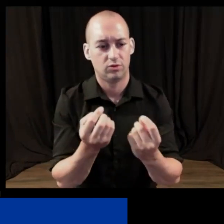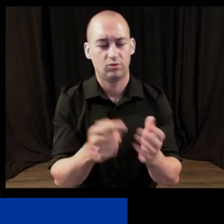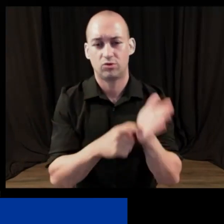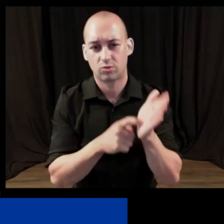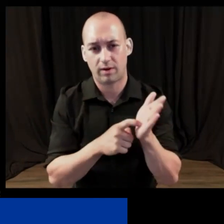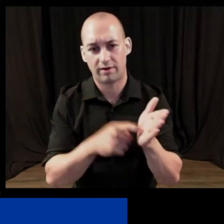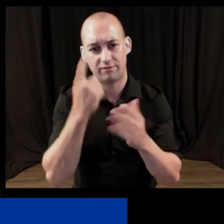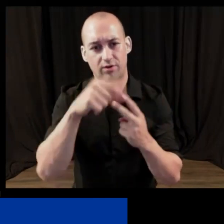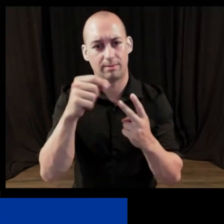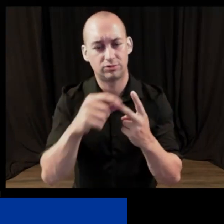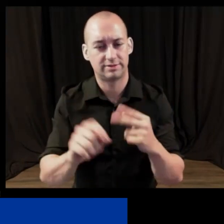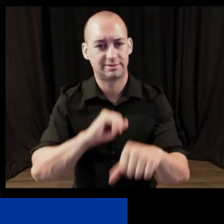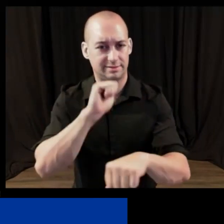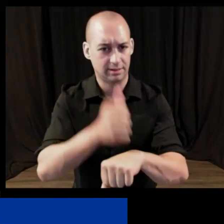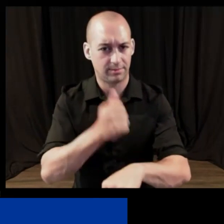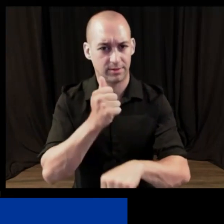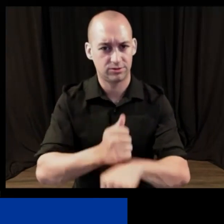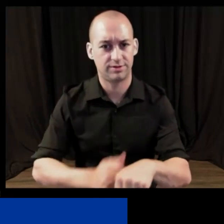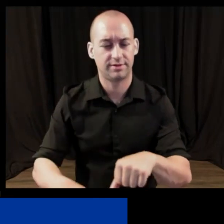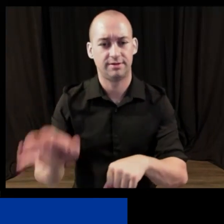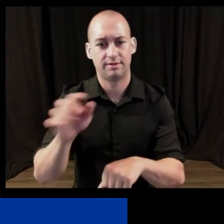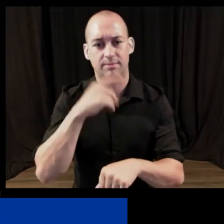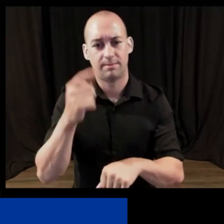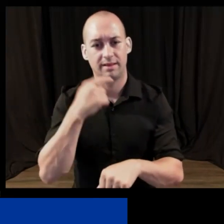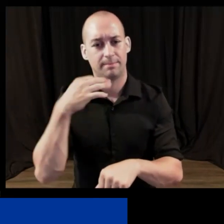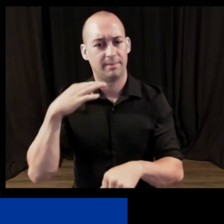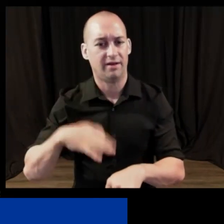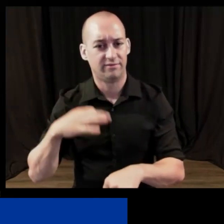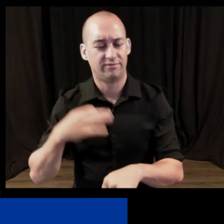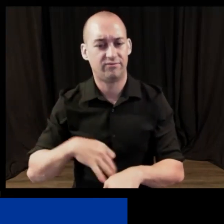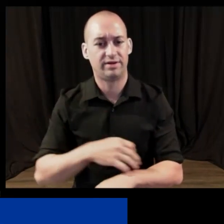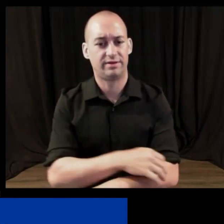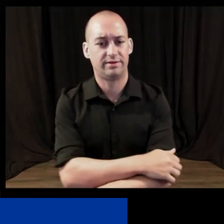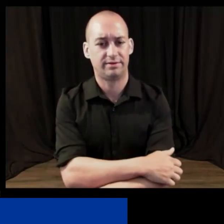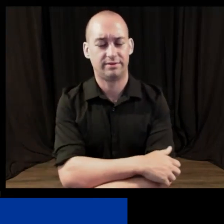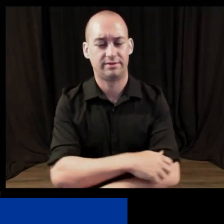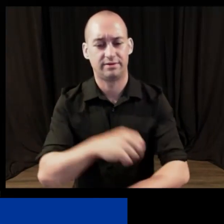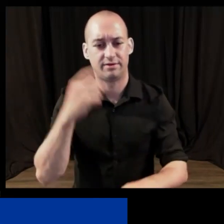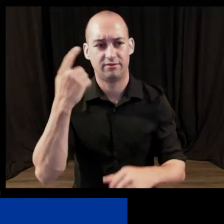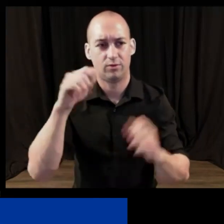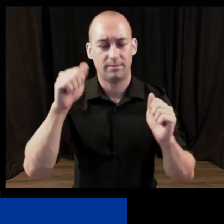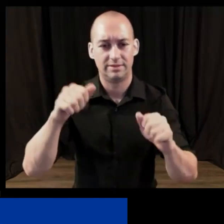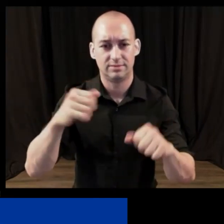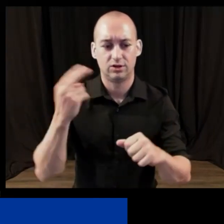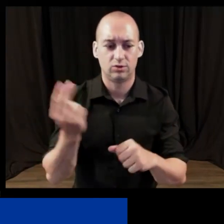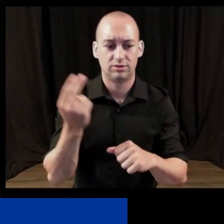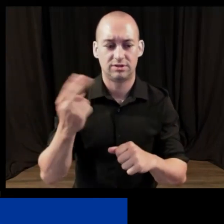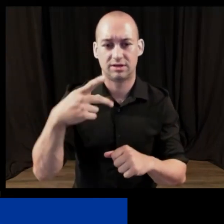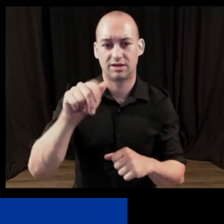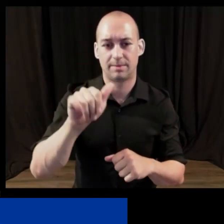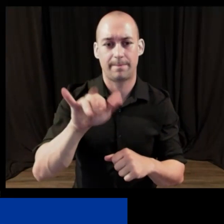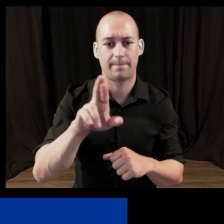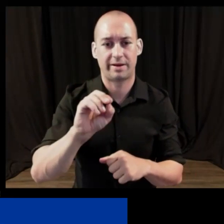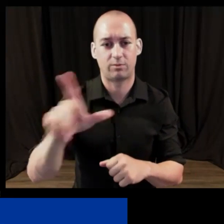for establishing a public benefit through potentially using, a payroll tax